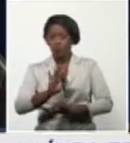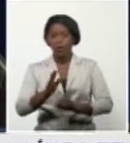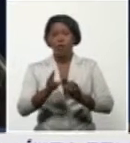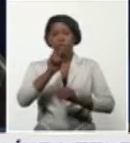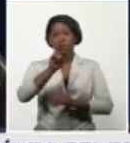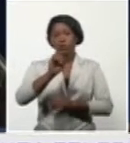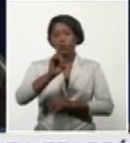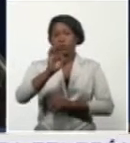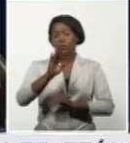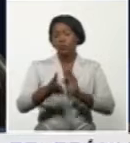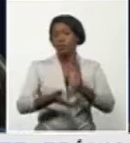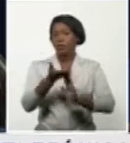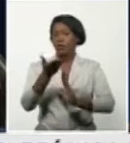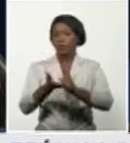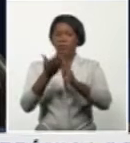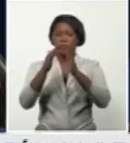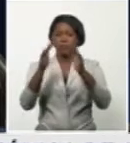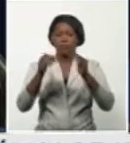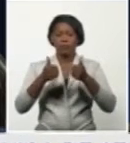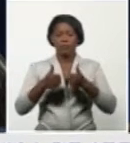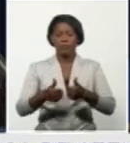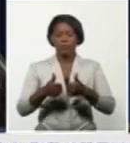discharged.